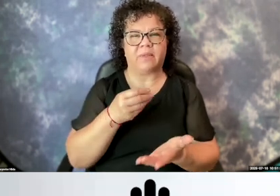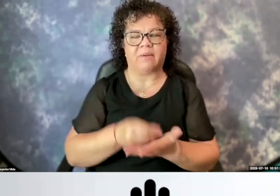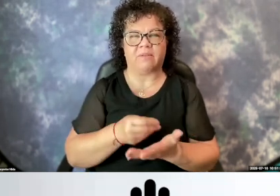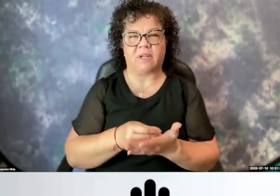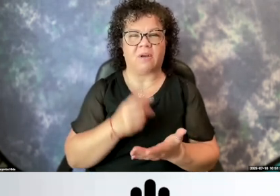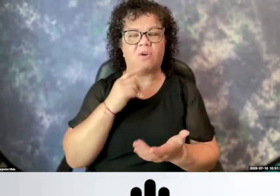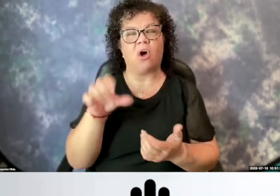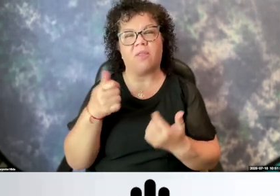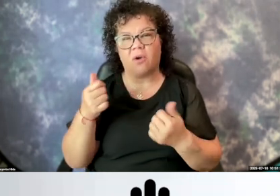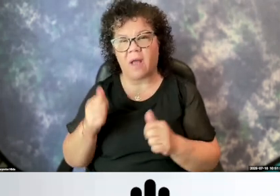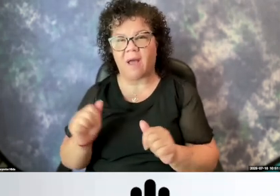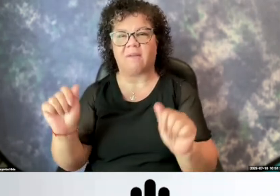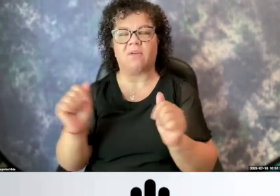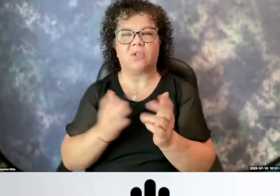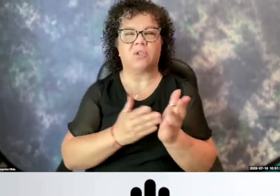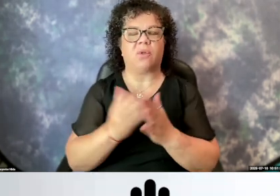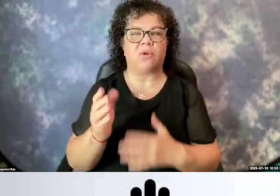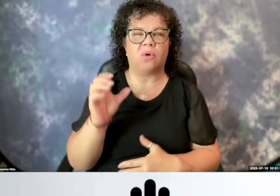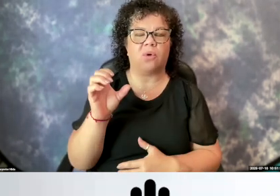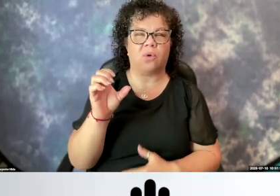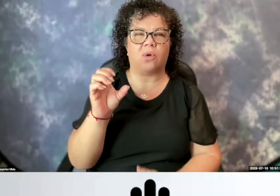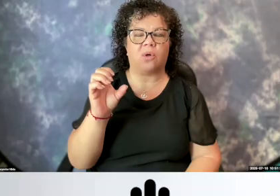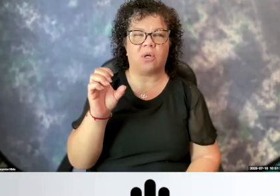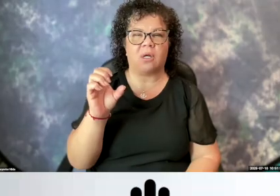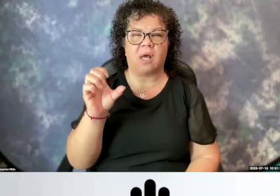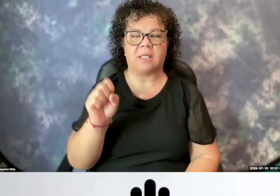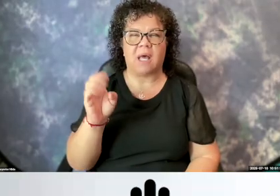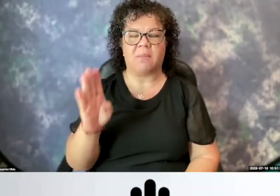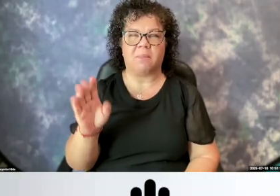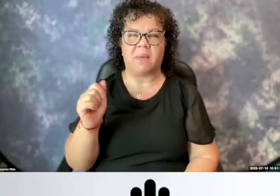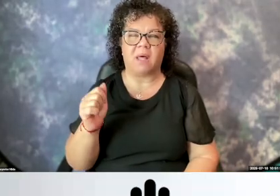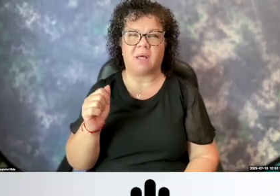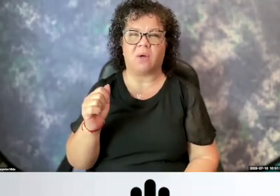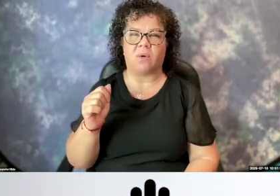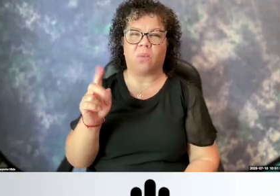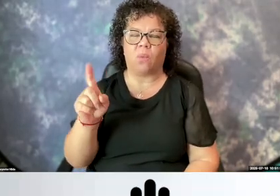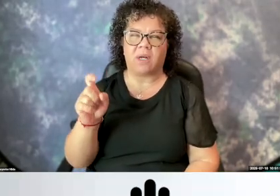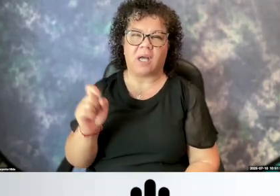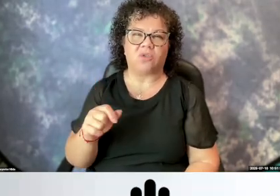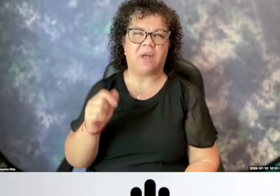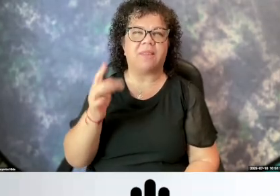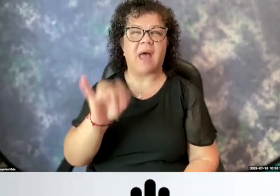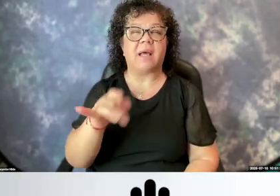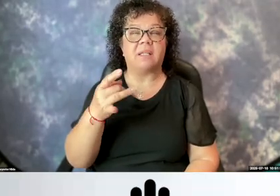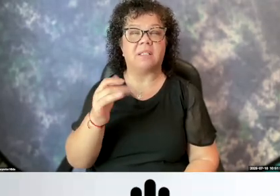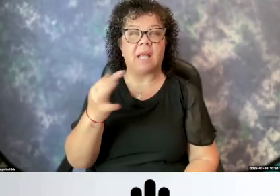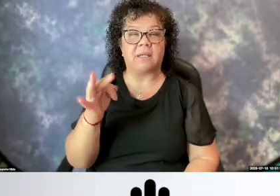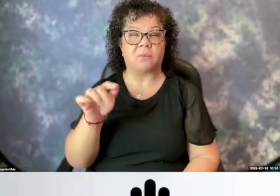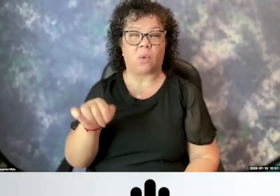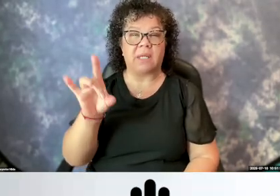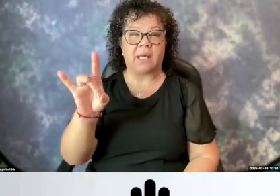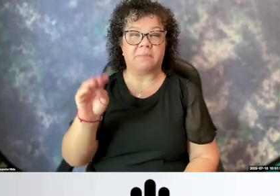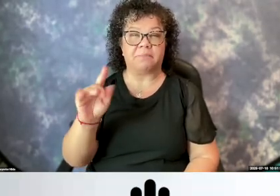Bill 100, like I talked about earlier, the 19.8 million getting allocated to those programs, and then also the Carl